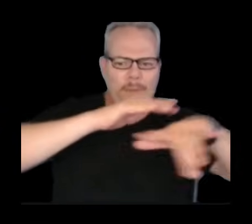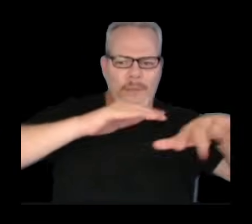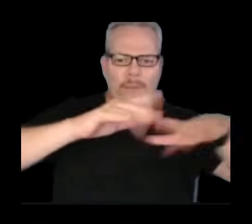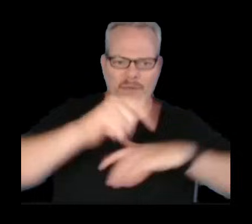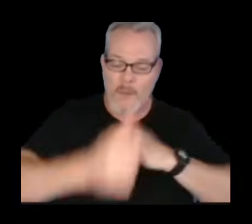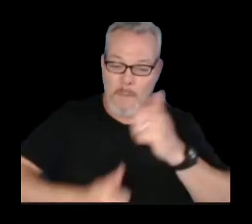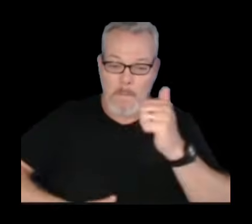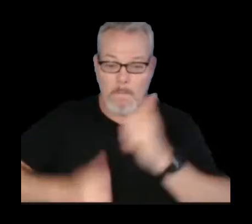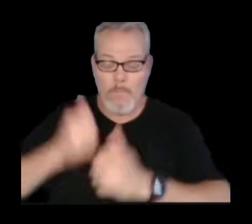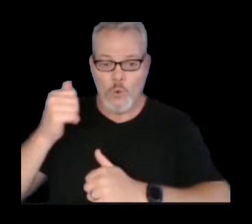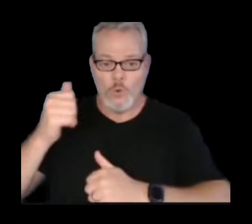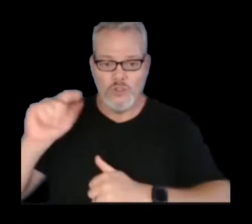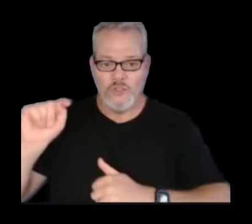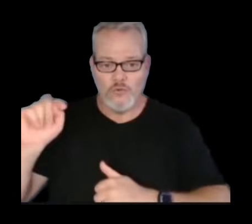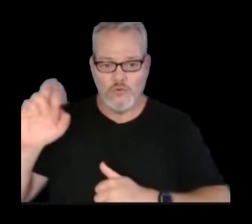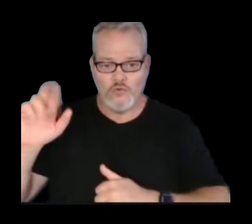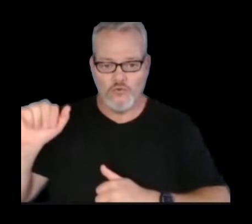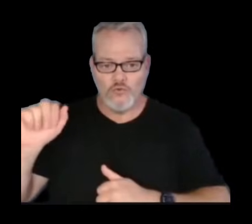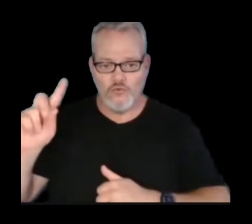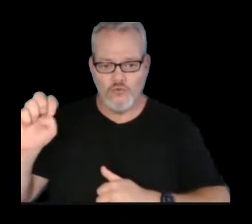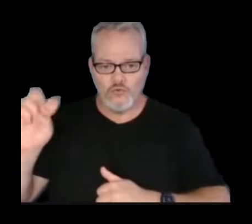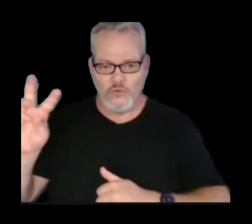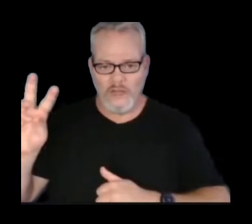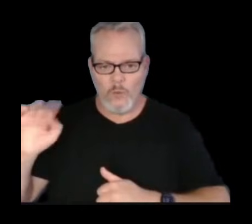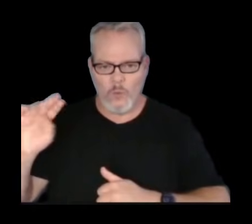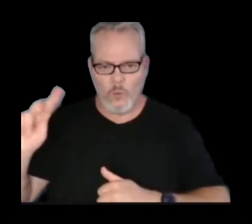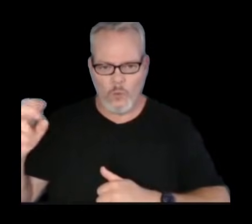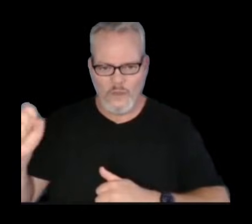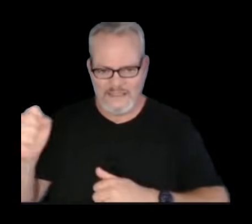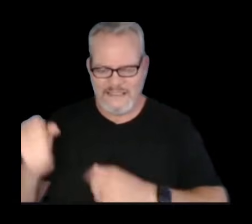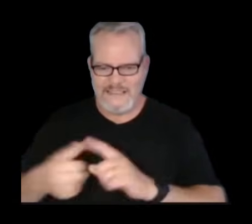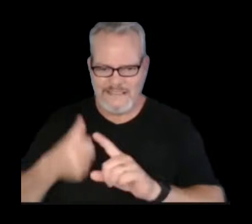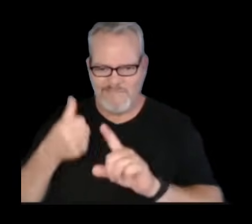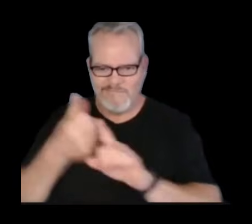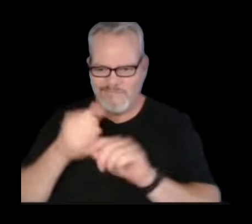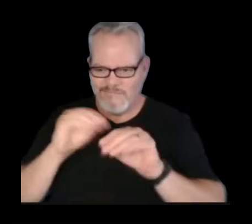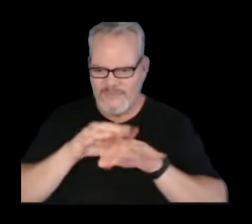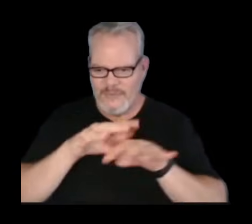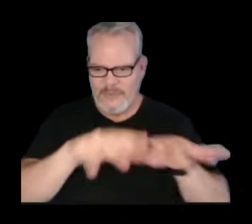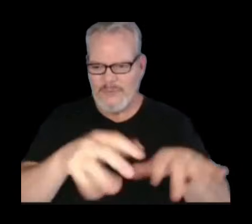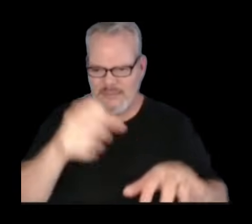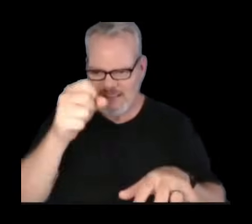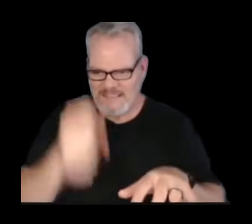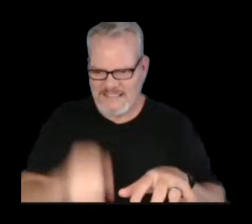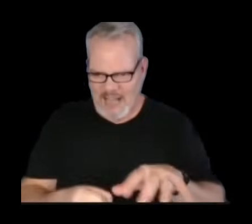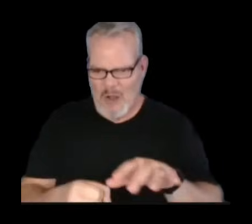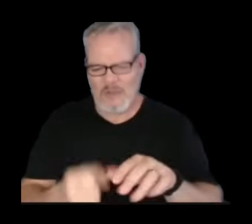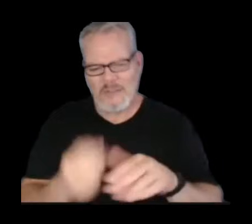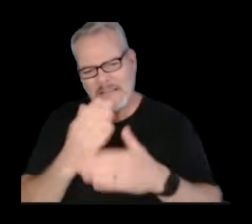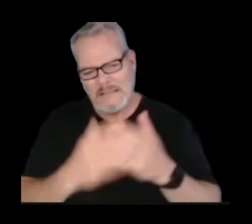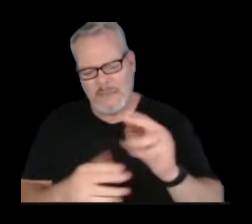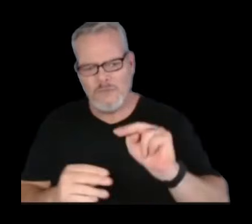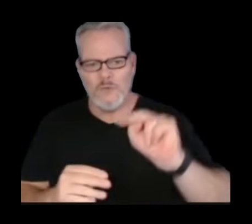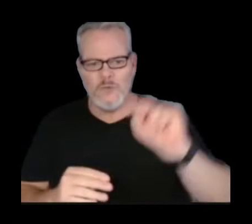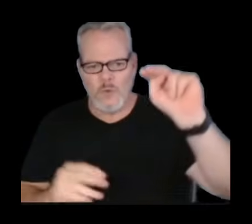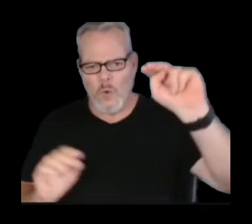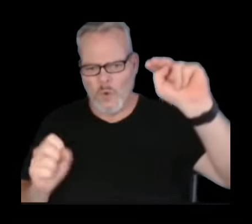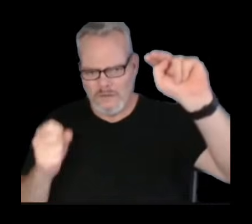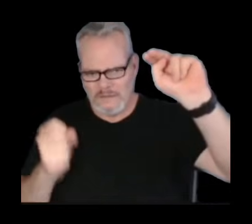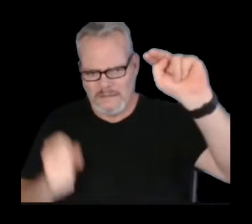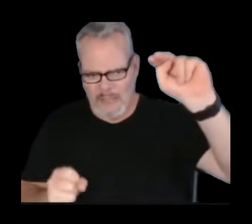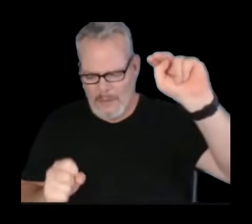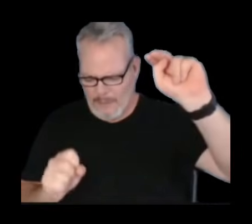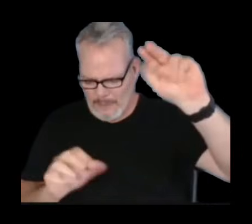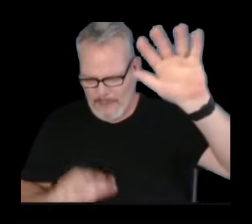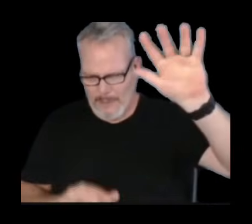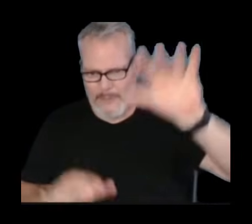affecting southwest Hawaii areas and occasional slack winds affecting areas to the north. Current conditions are looking